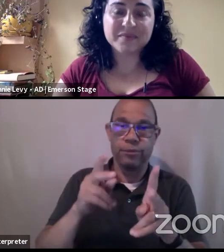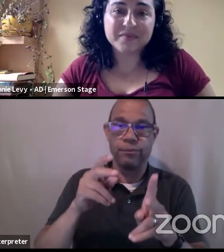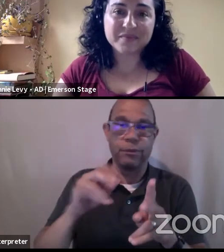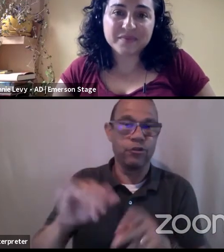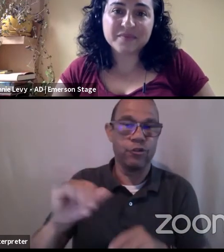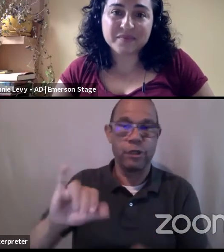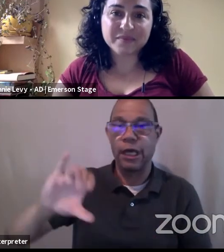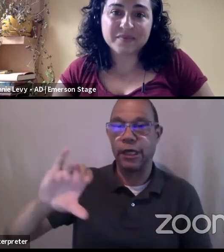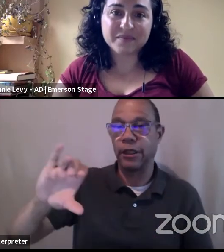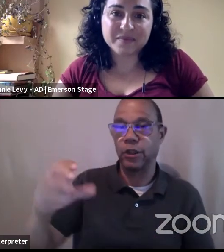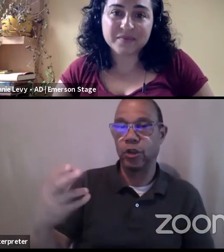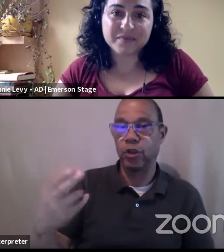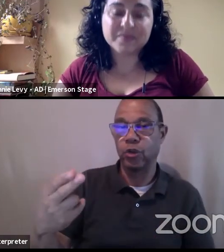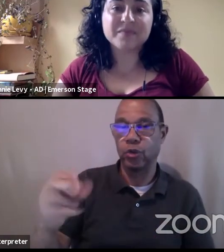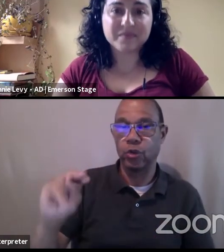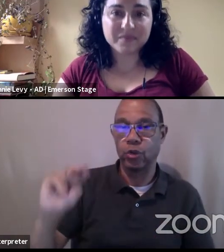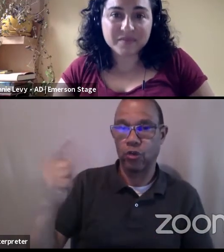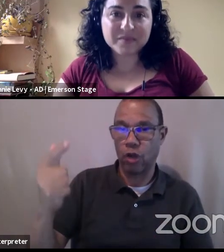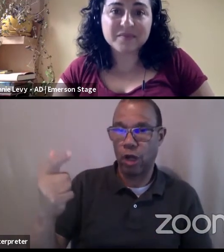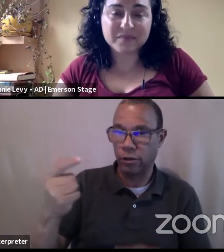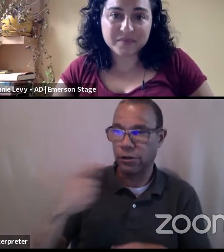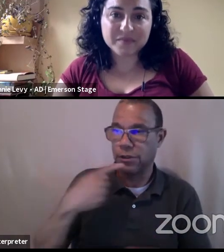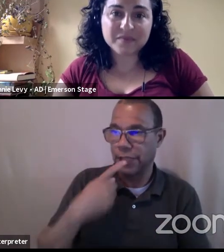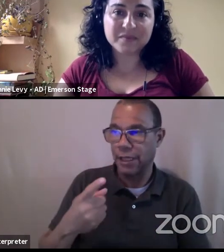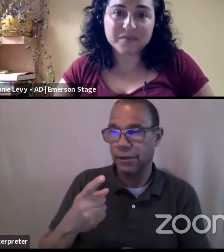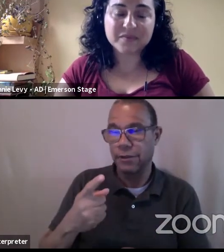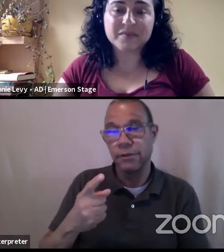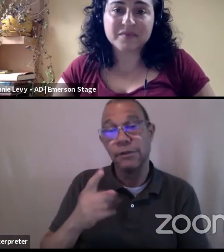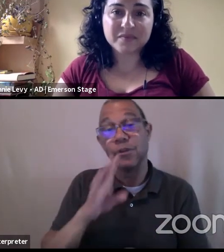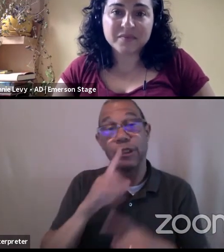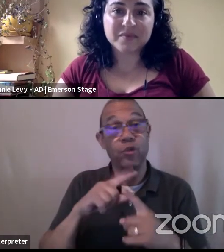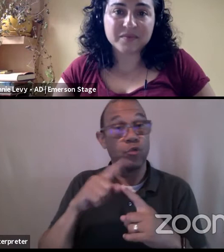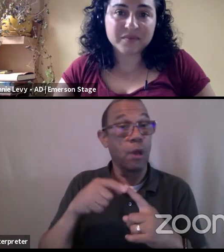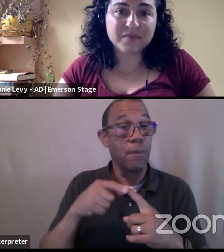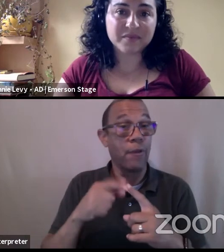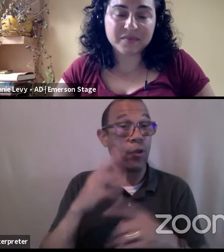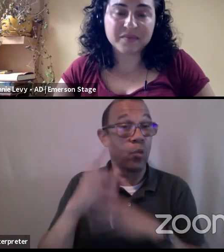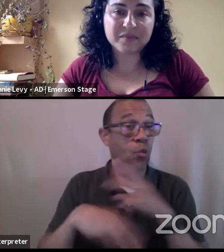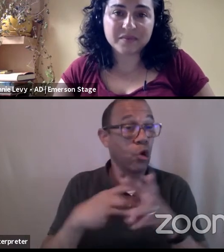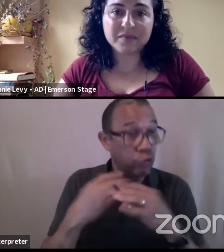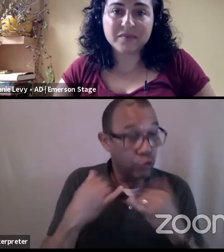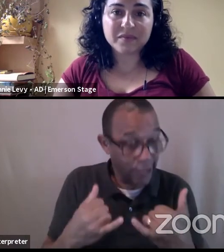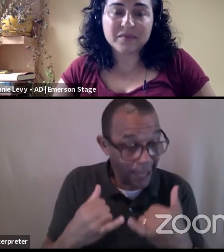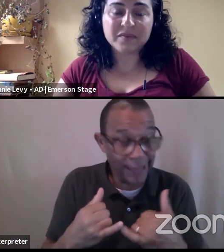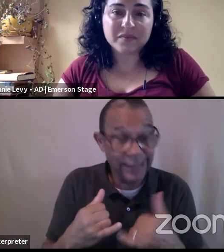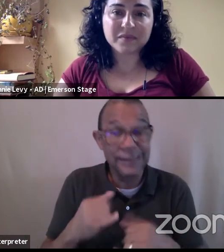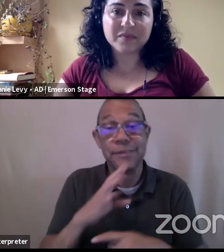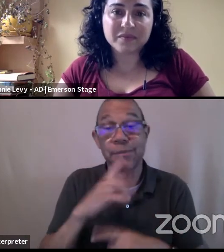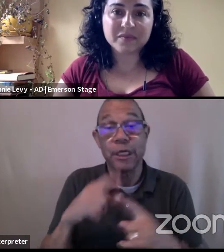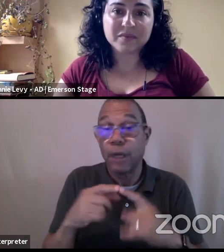about today's truths and in the, in the forms of today's language where